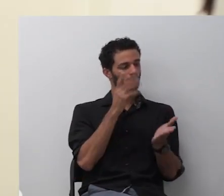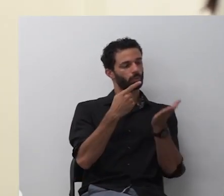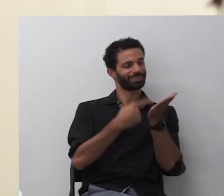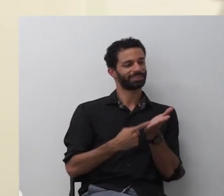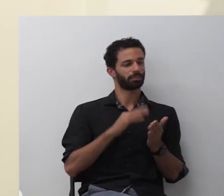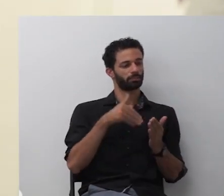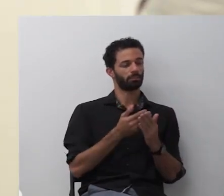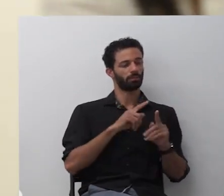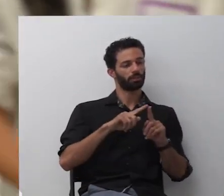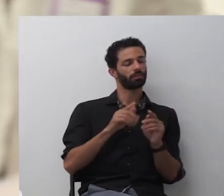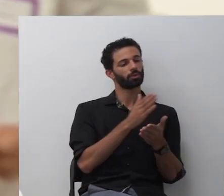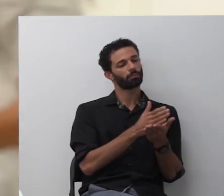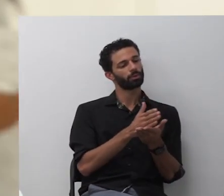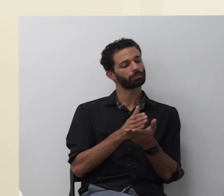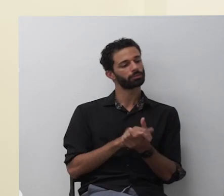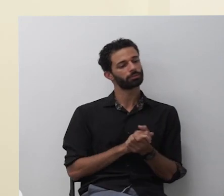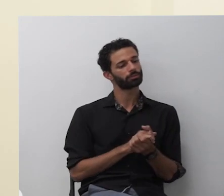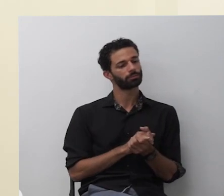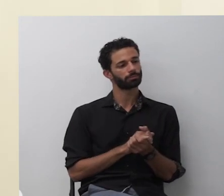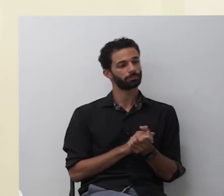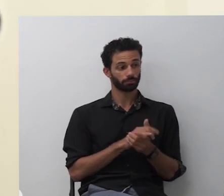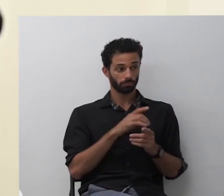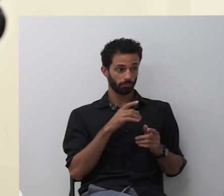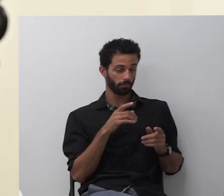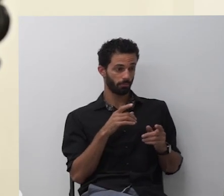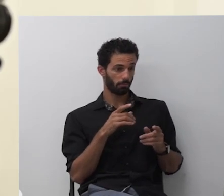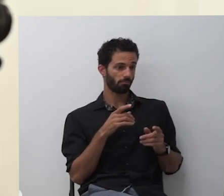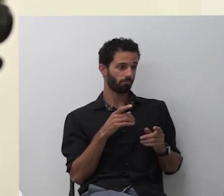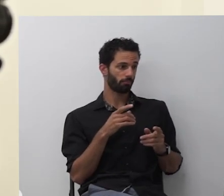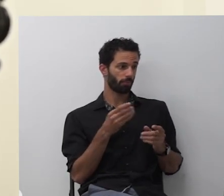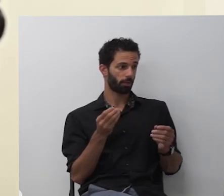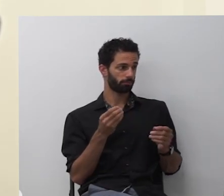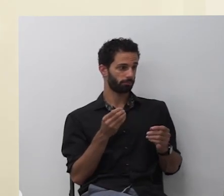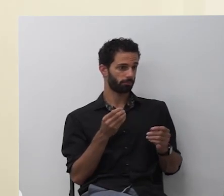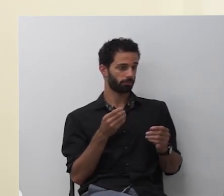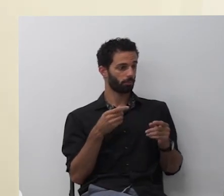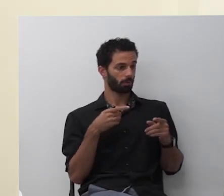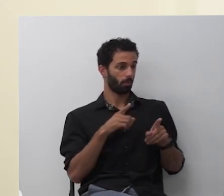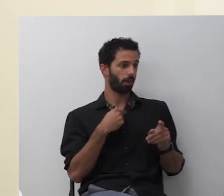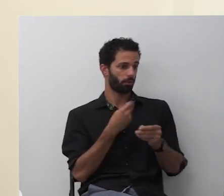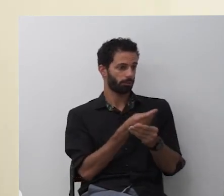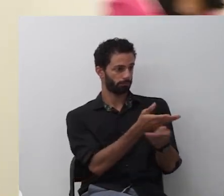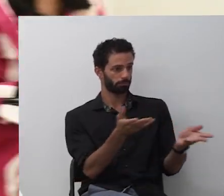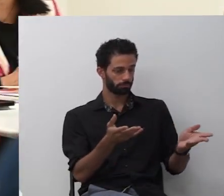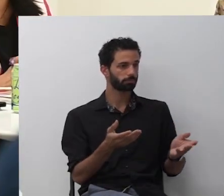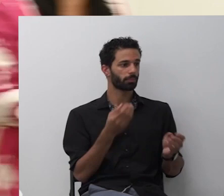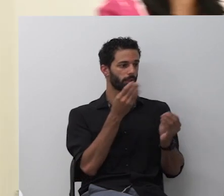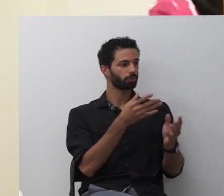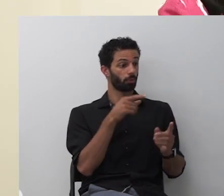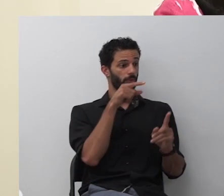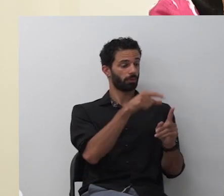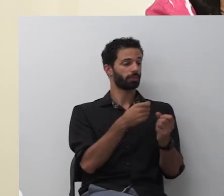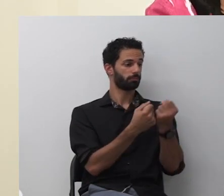components. Before with you all, I grabbed a poster. So just so you know, this framework came together